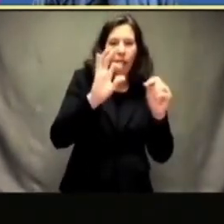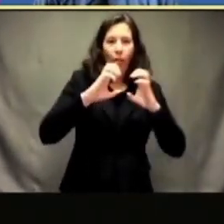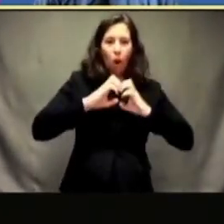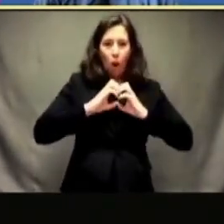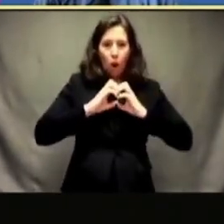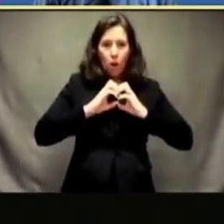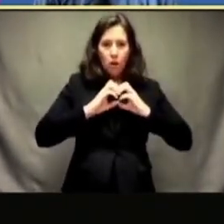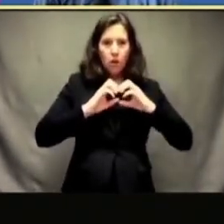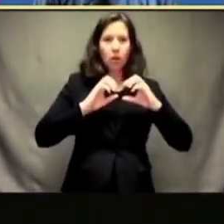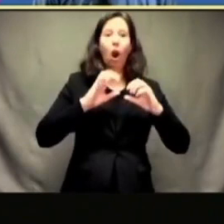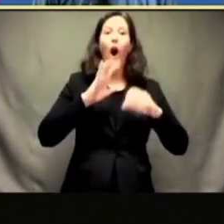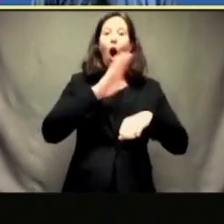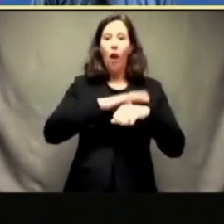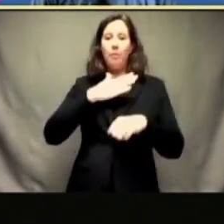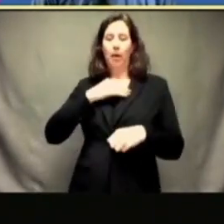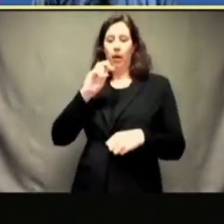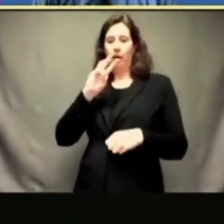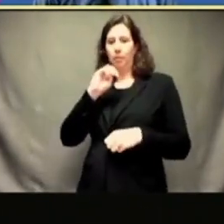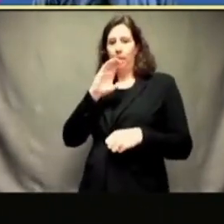And I'm going to put it right there.